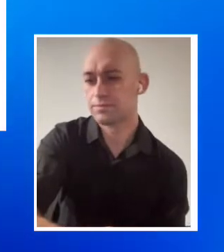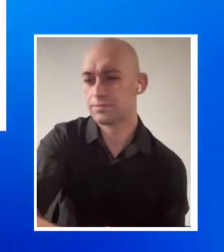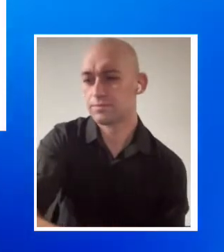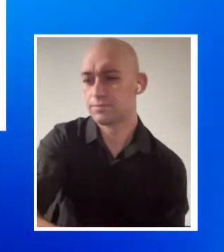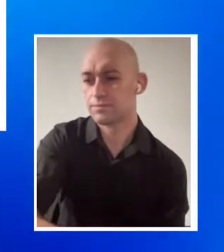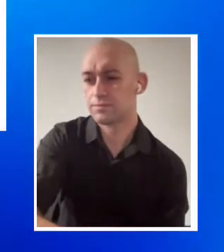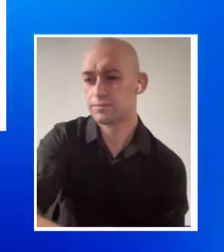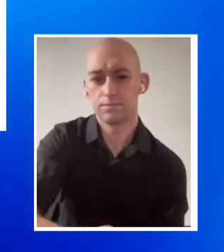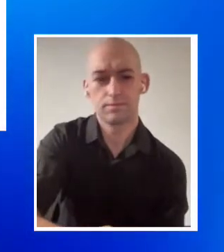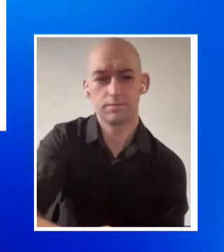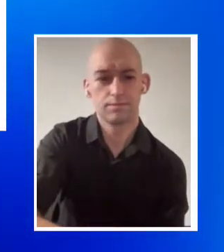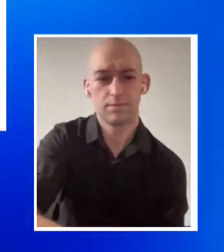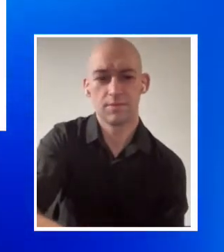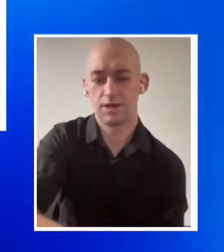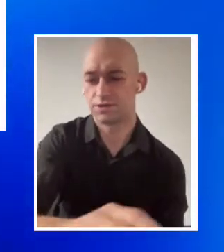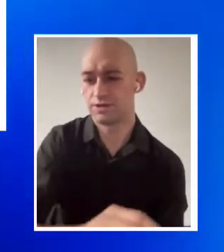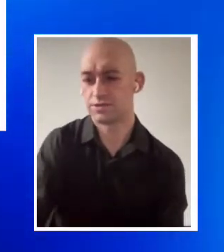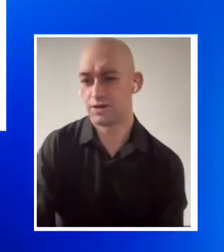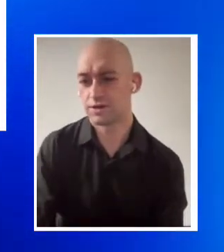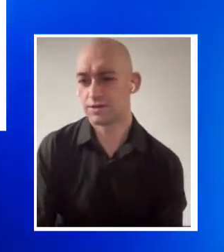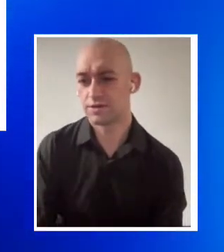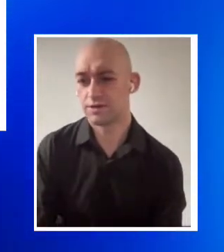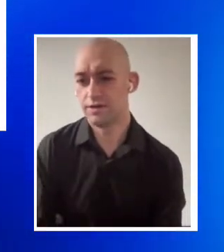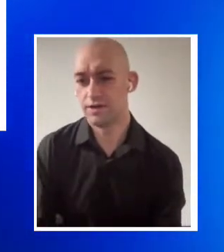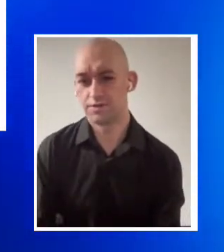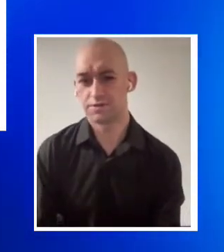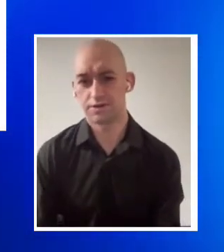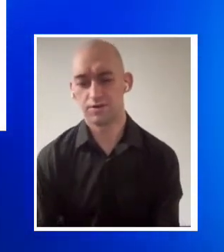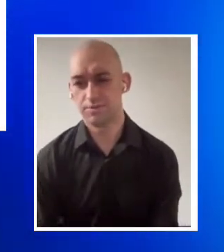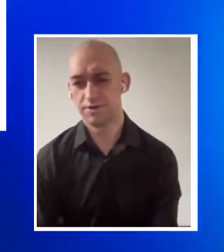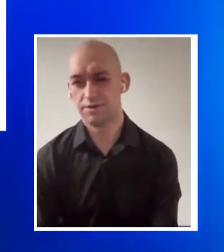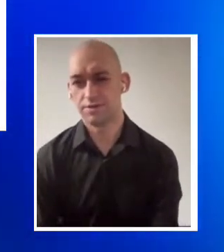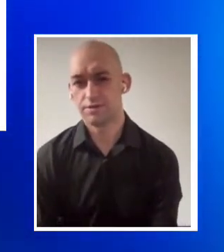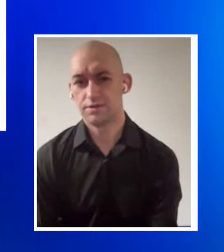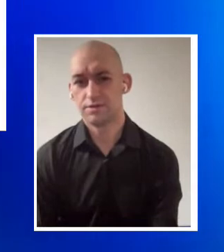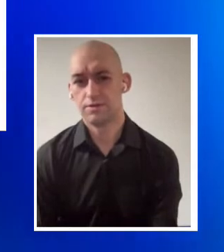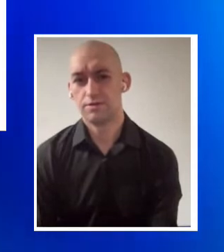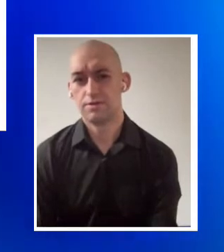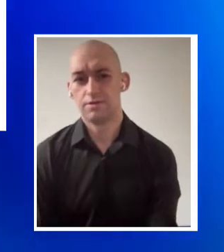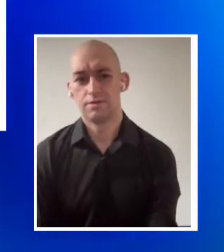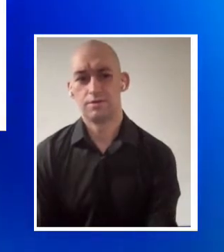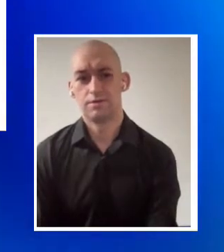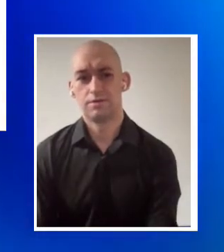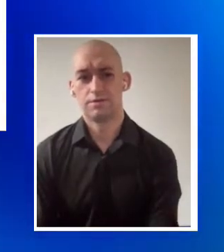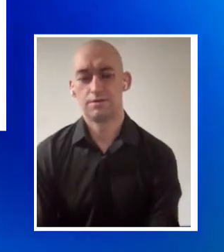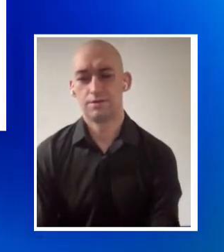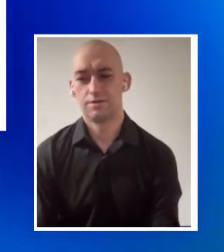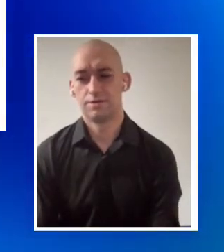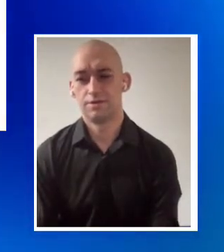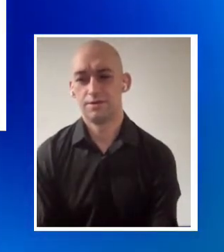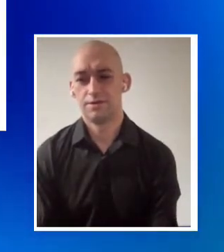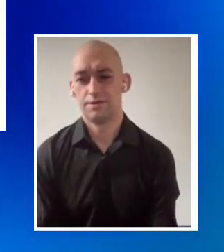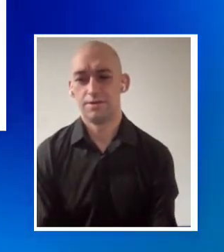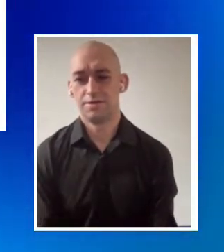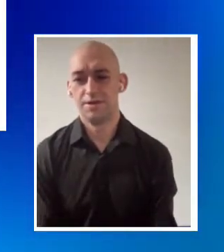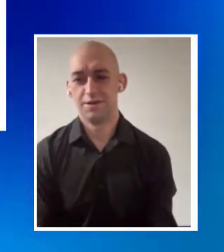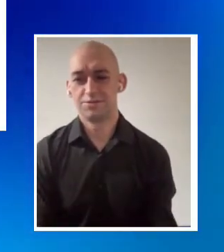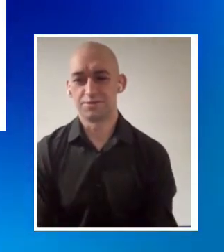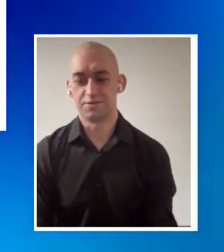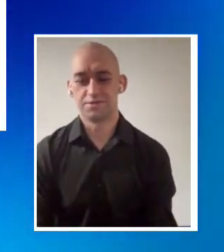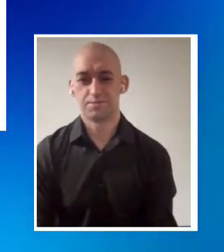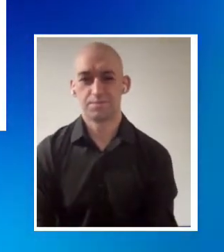like the full list that you can just put in at the end with the title and what it's for. Is that the